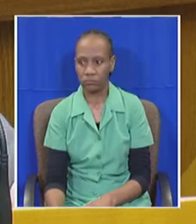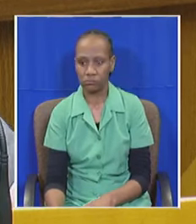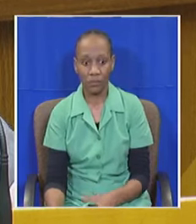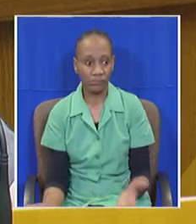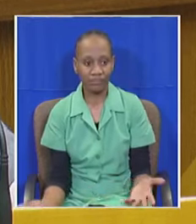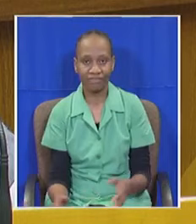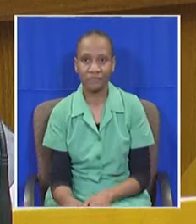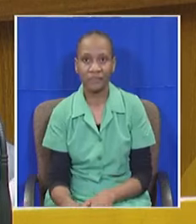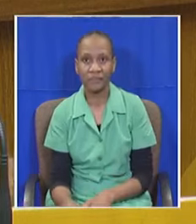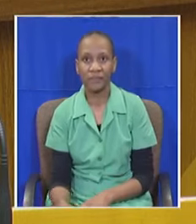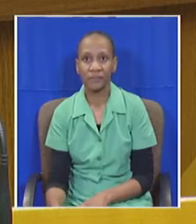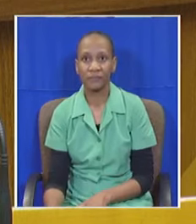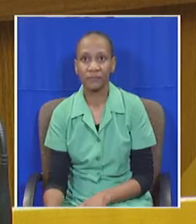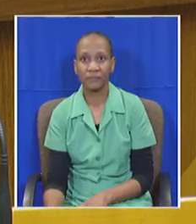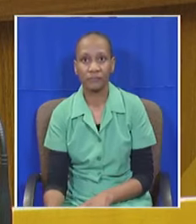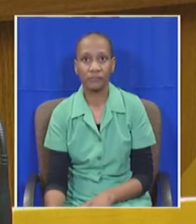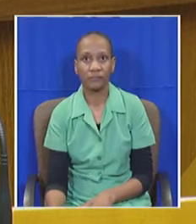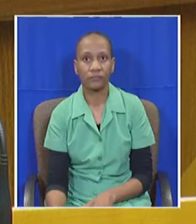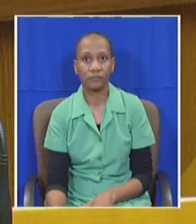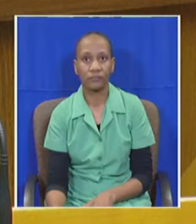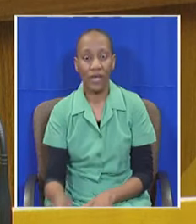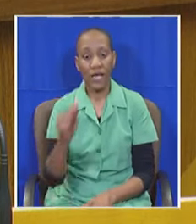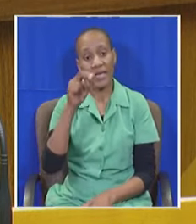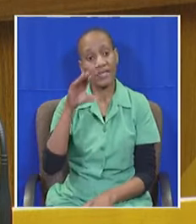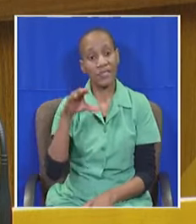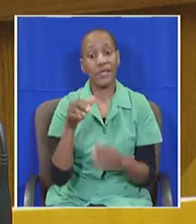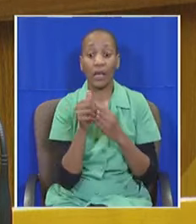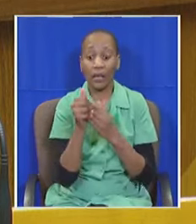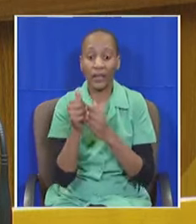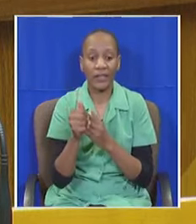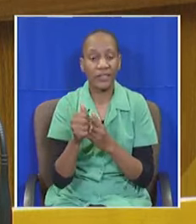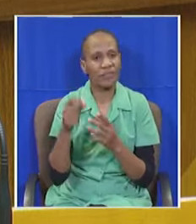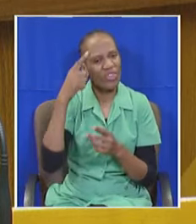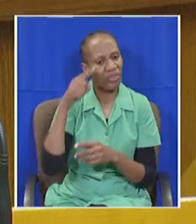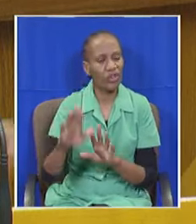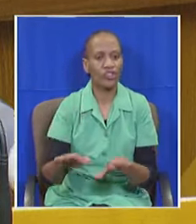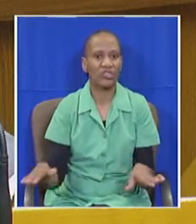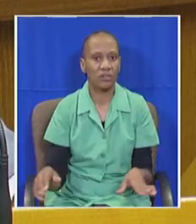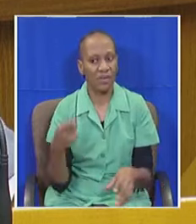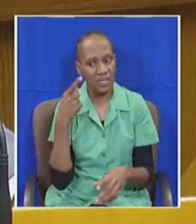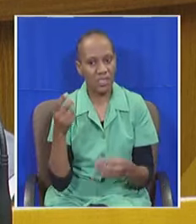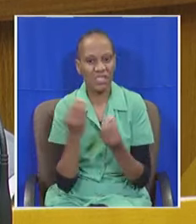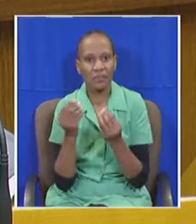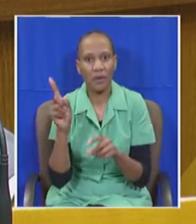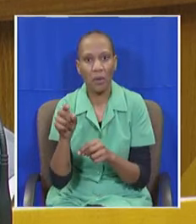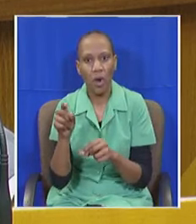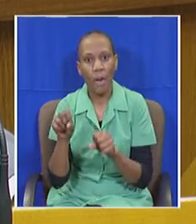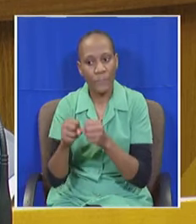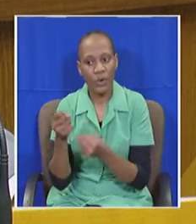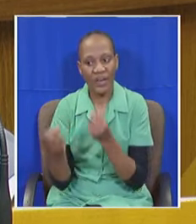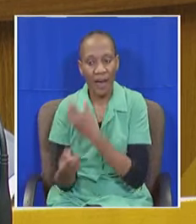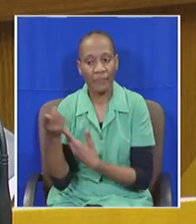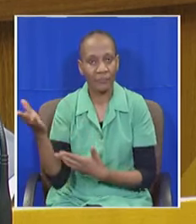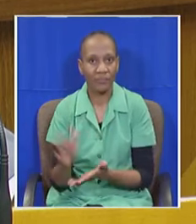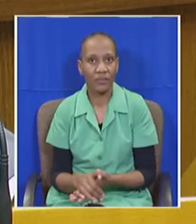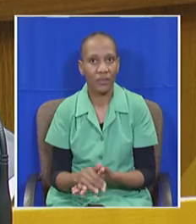Selling out our children is apparently a prerequisite to leading the ANC. No wonder there is something broken. Honourable Deputy Speaker, it's